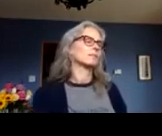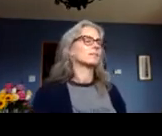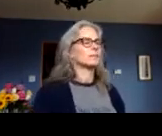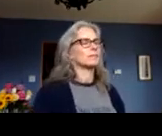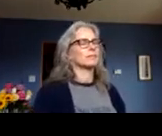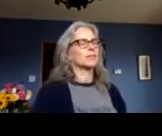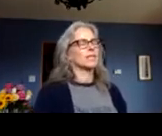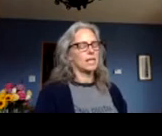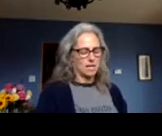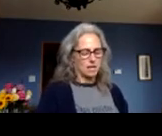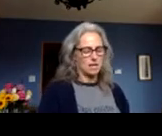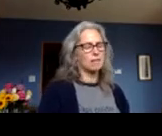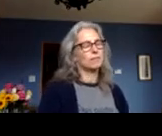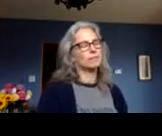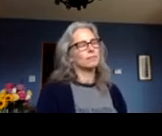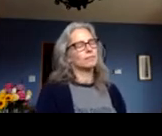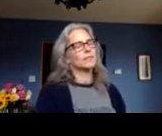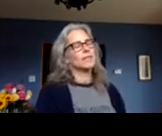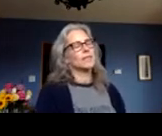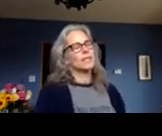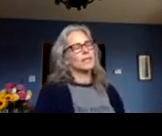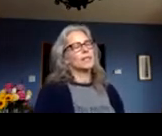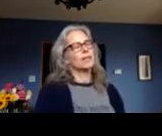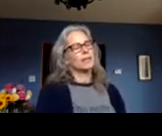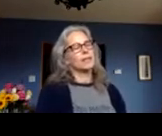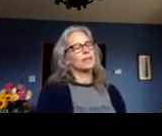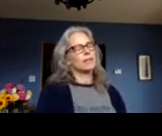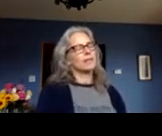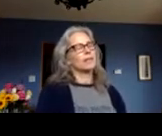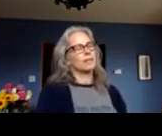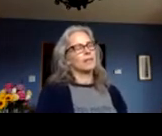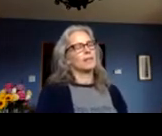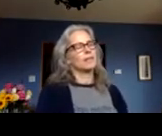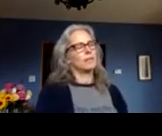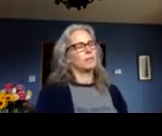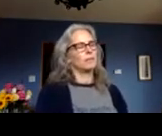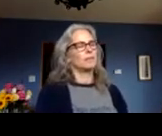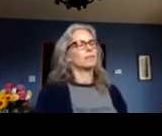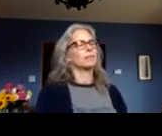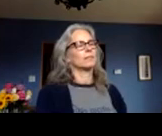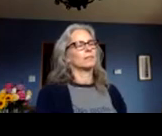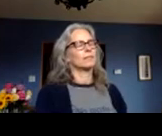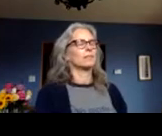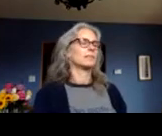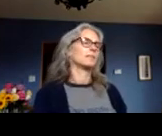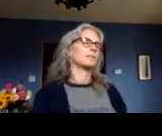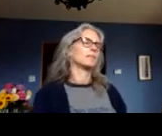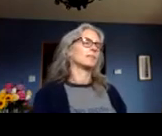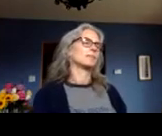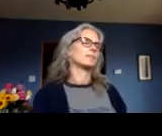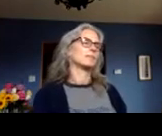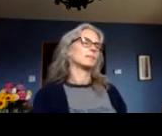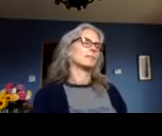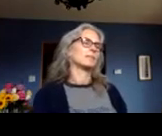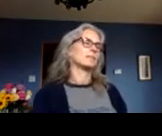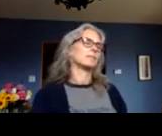Google Classroom classwork tab to use that create button. And I want you to add 3 topics. Okay, and just kind